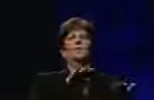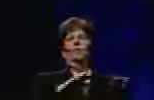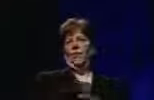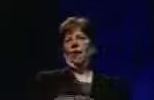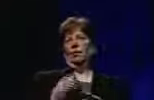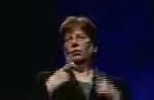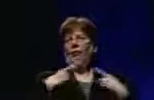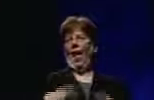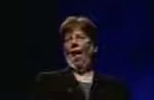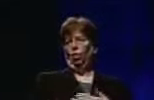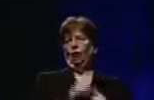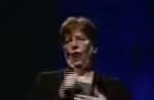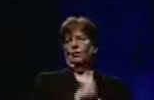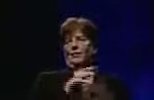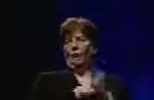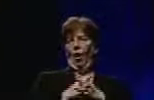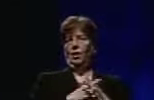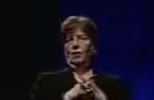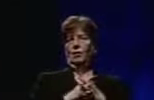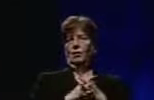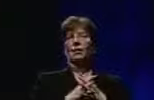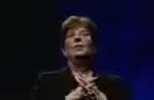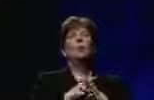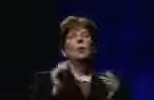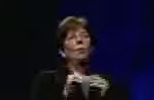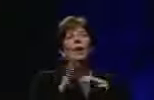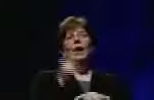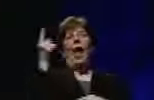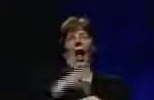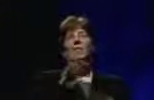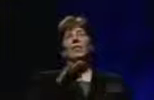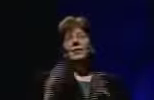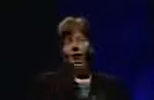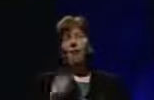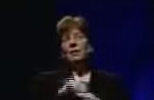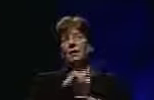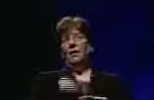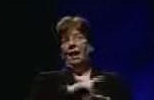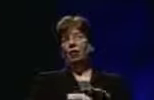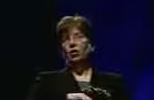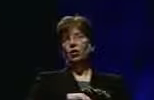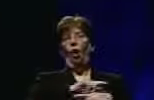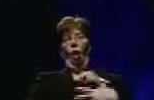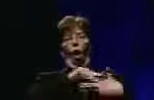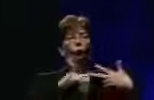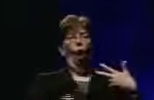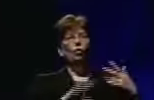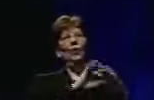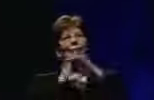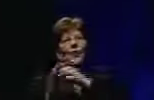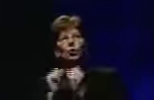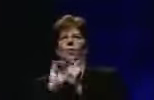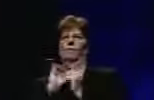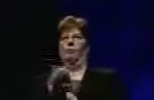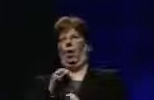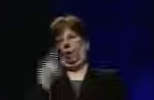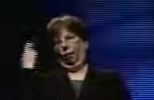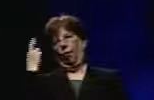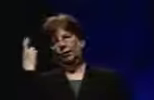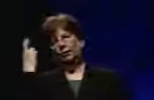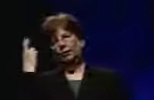in America, they account for more than half of the deaths in the nation, and all three have been linked to environmental causes. We need